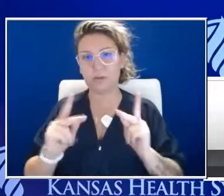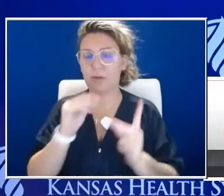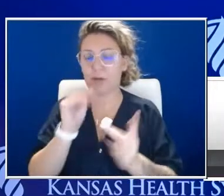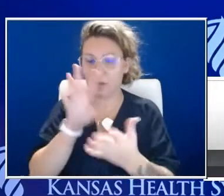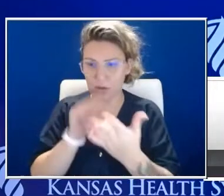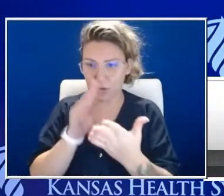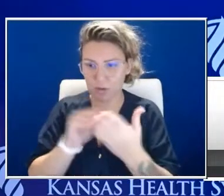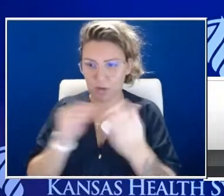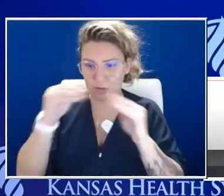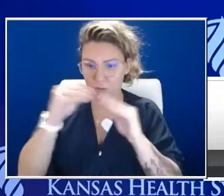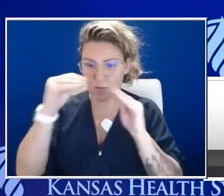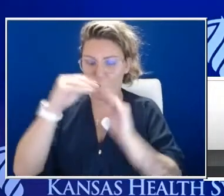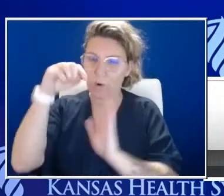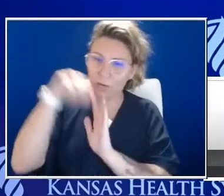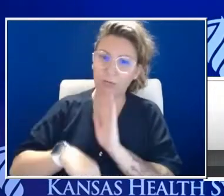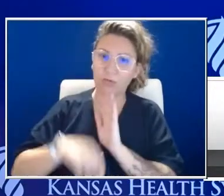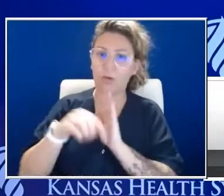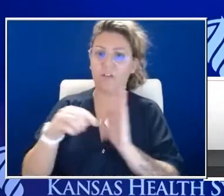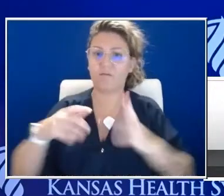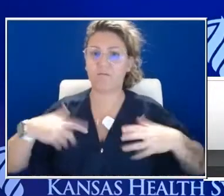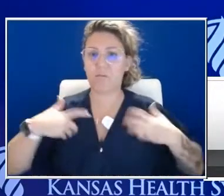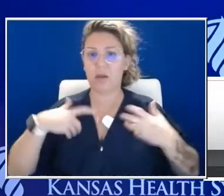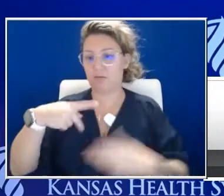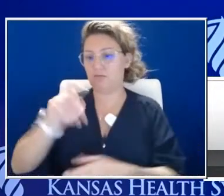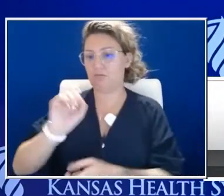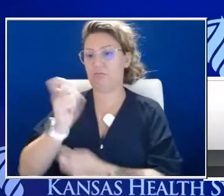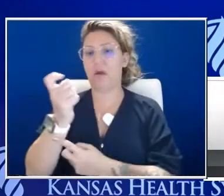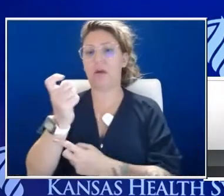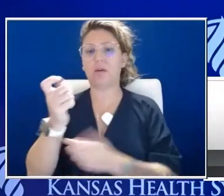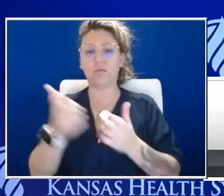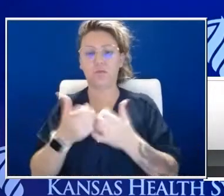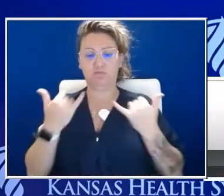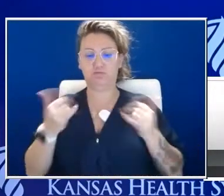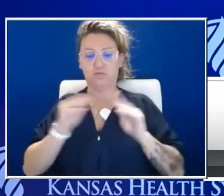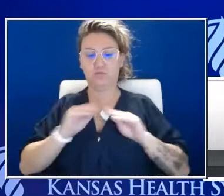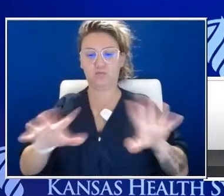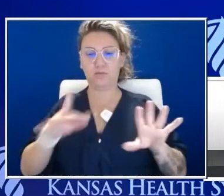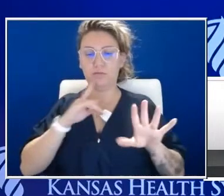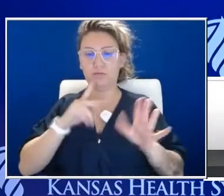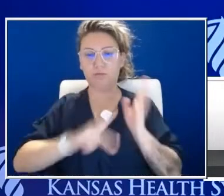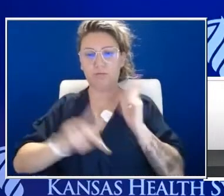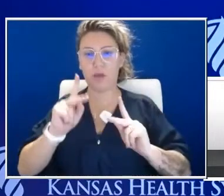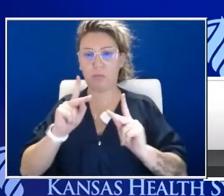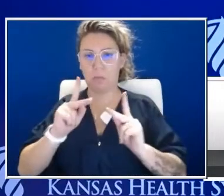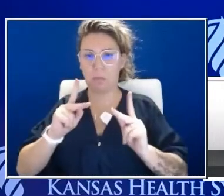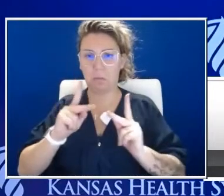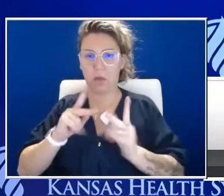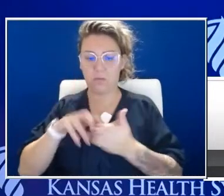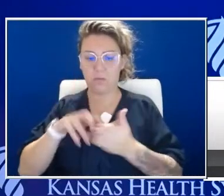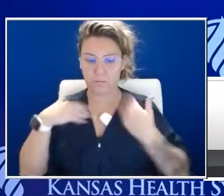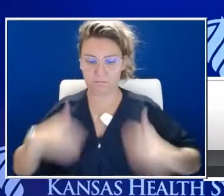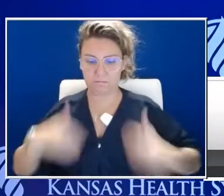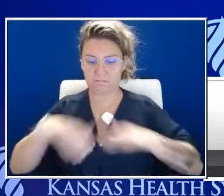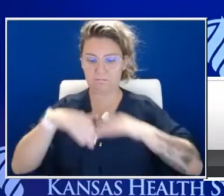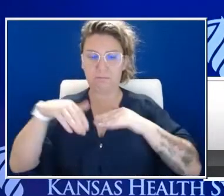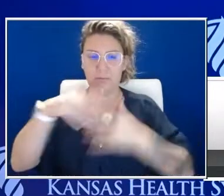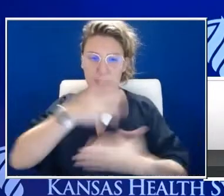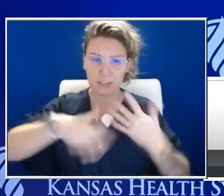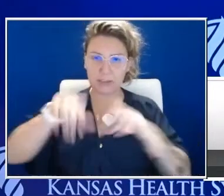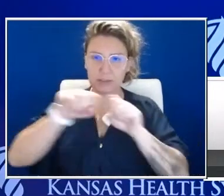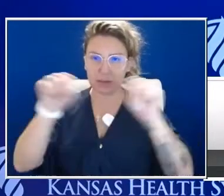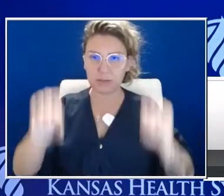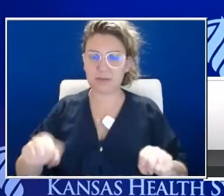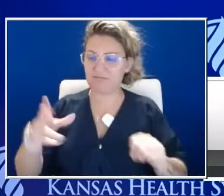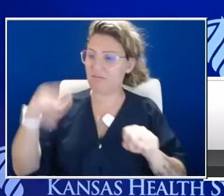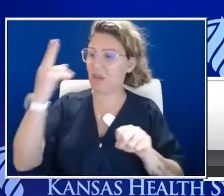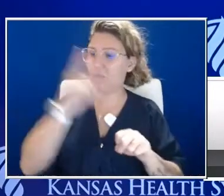about monkeypox, especially in this current outbreak, those people with weakened immune systems do have a higher risk of those severe outcomes.